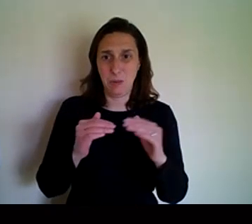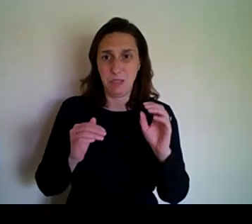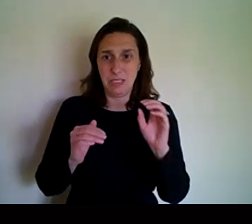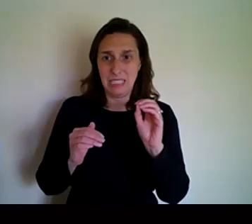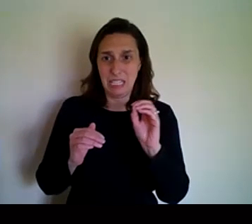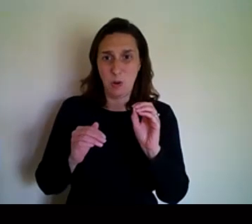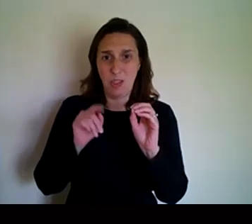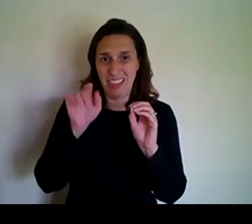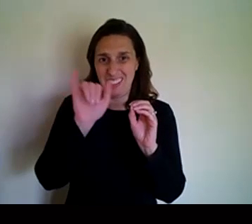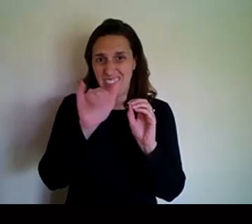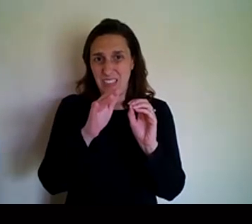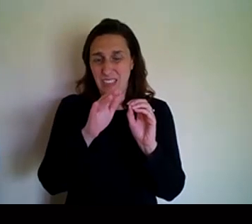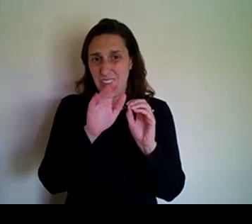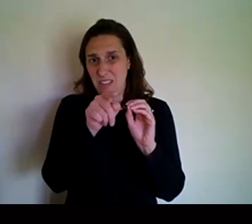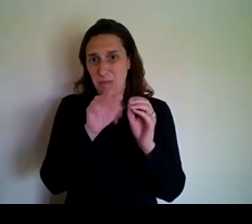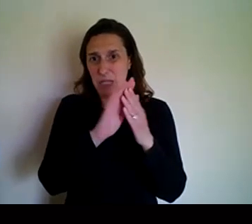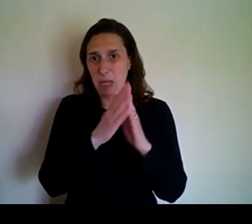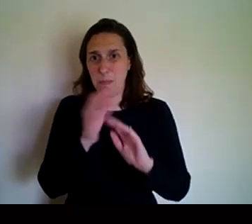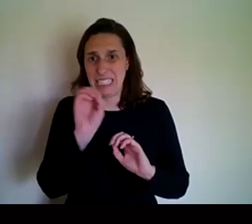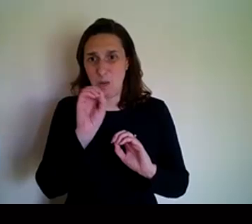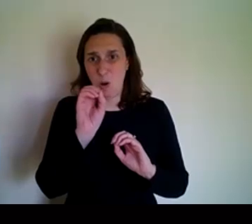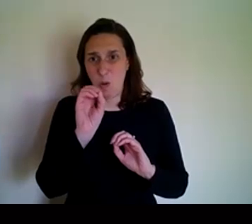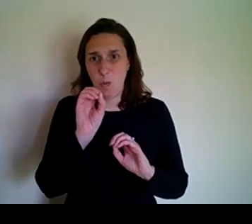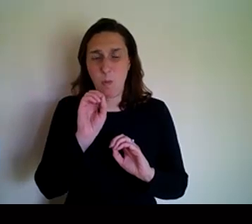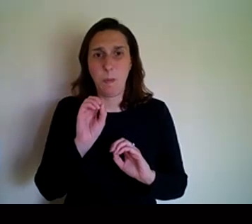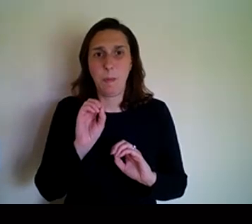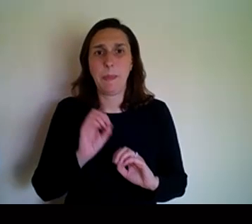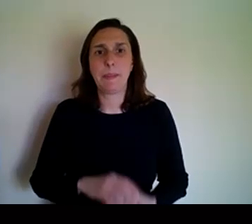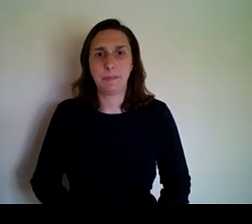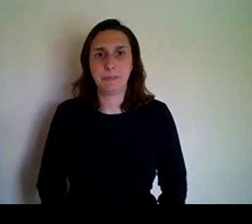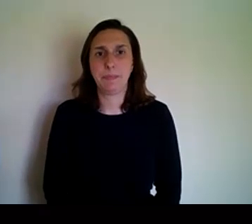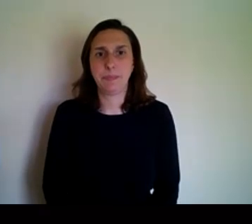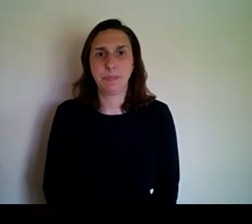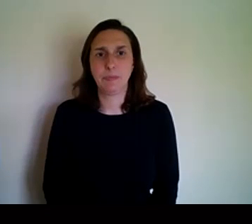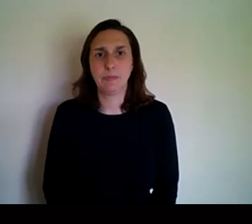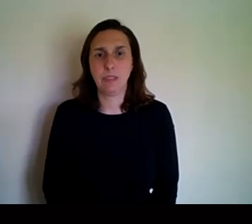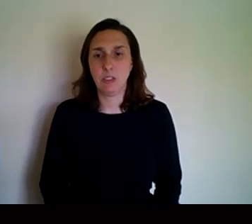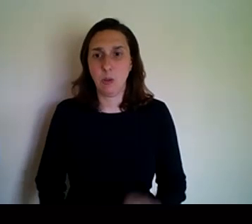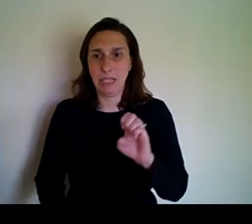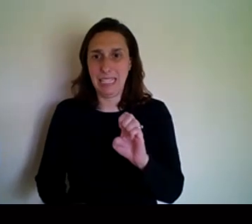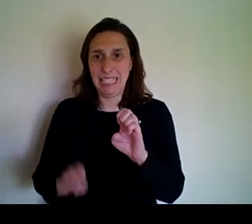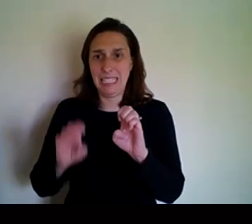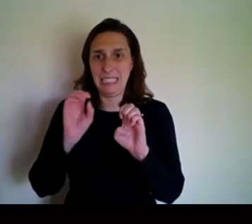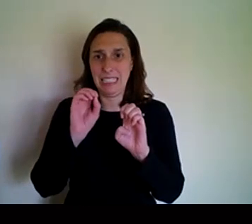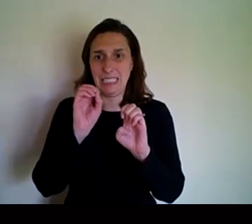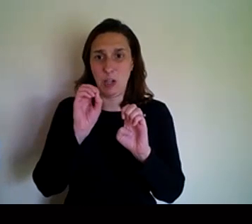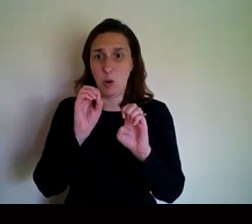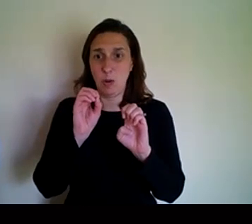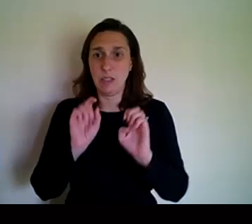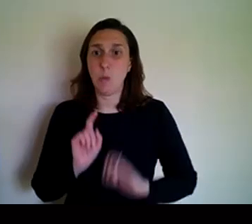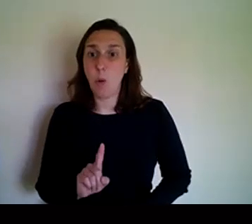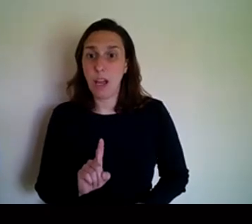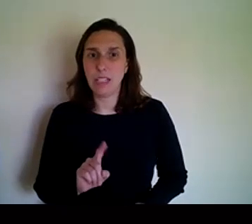becomes 0, because b times 0 is 0, and e to the 0 is 1. So we get 1 plus